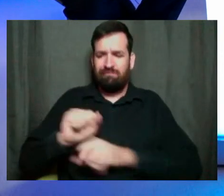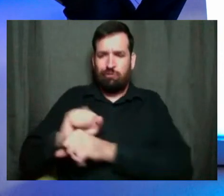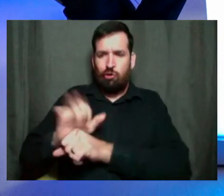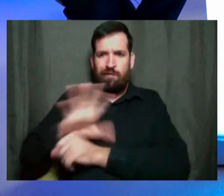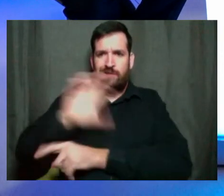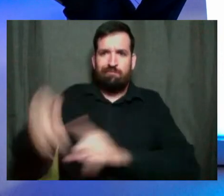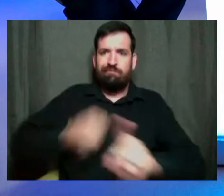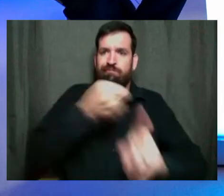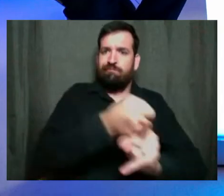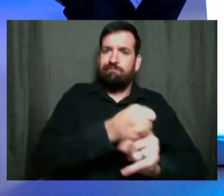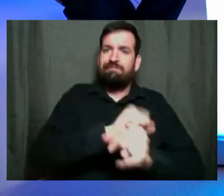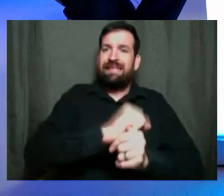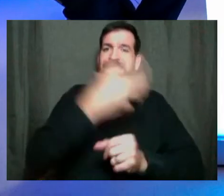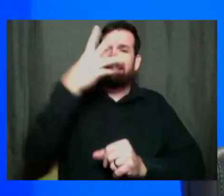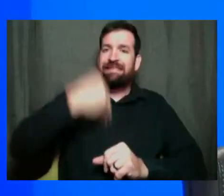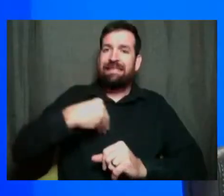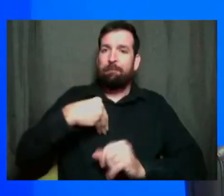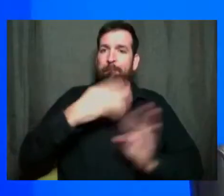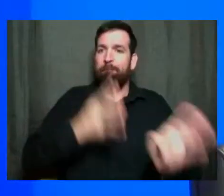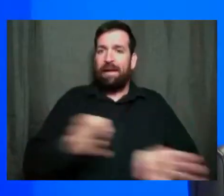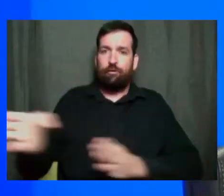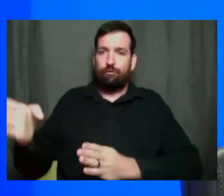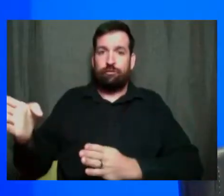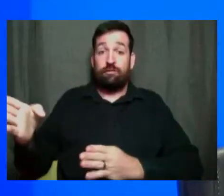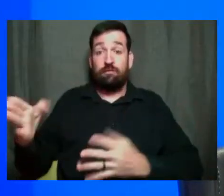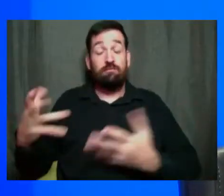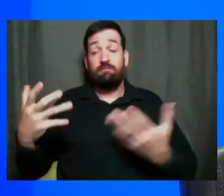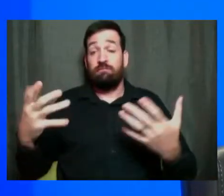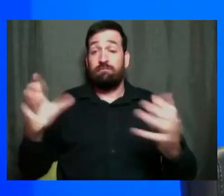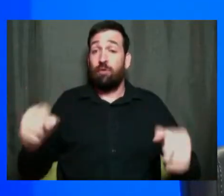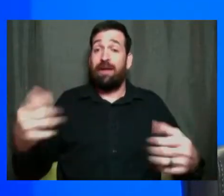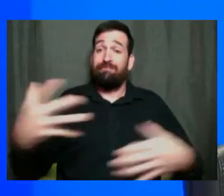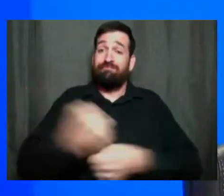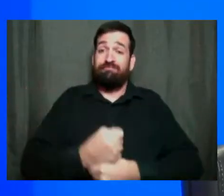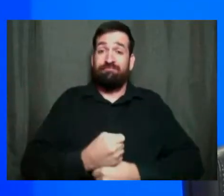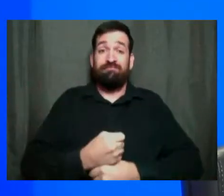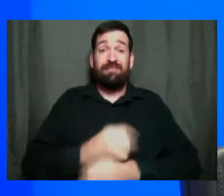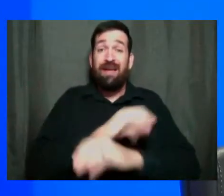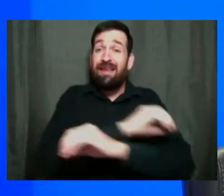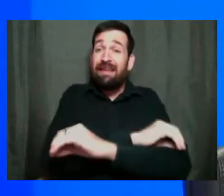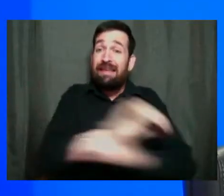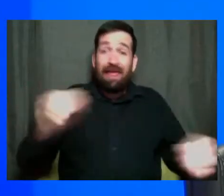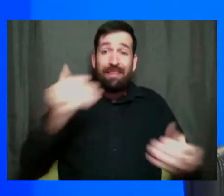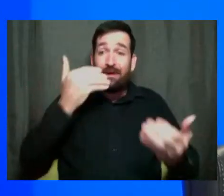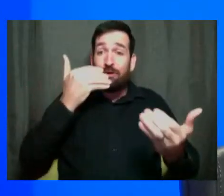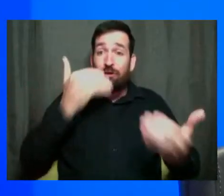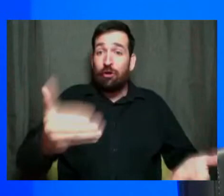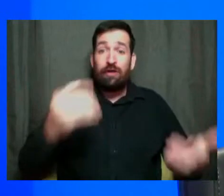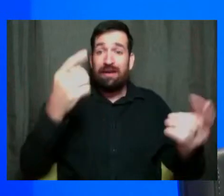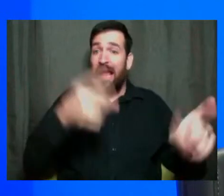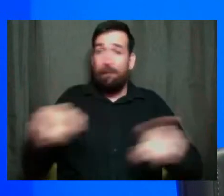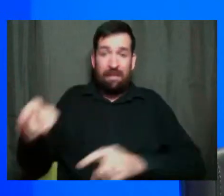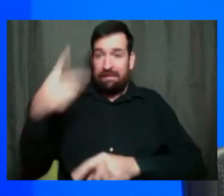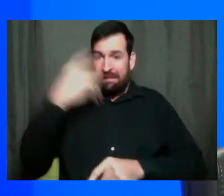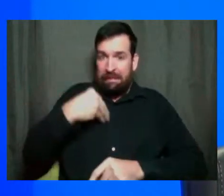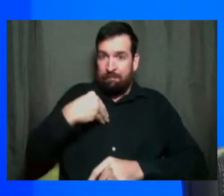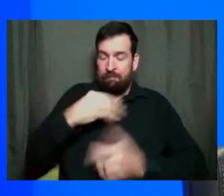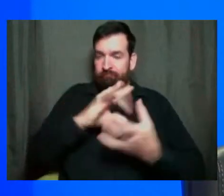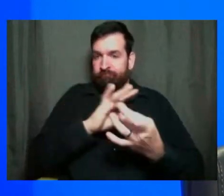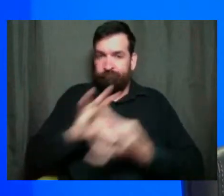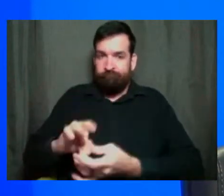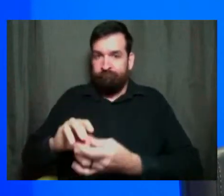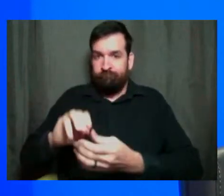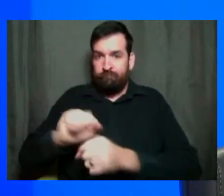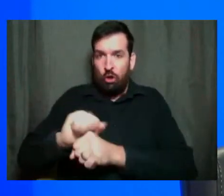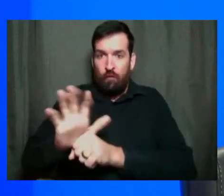just overall? Basically, you can summarize it in one sentence. There's nothing good that happens with sleep when it relates to COVID. Now, a big part